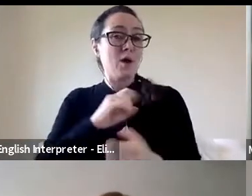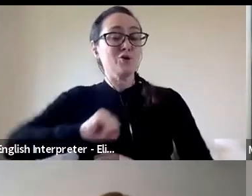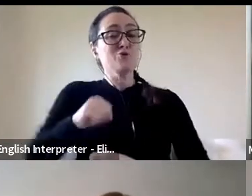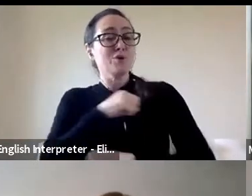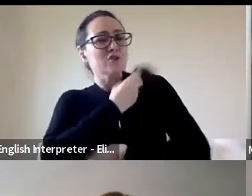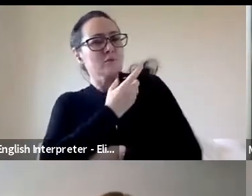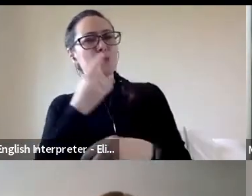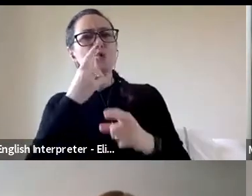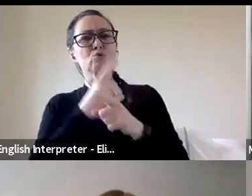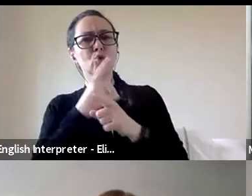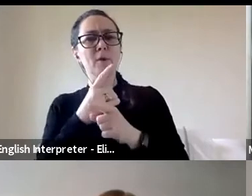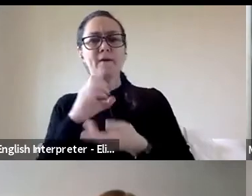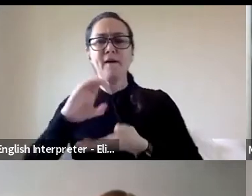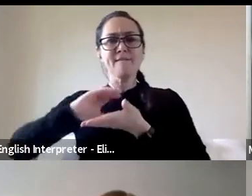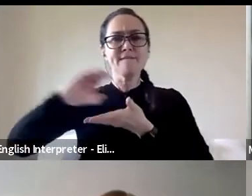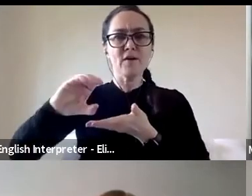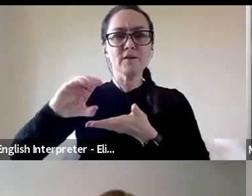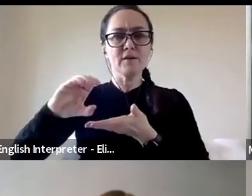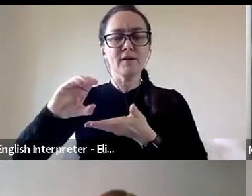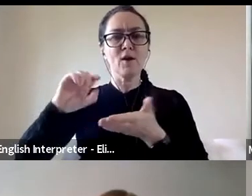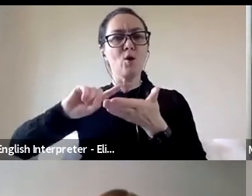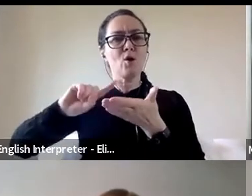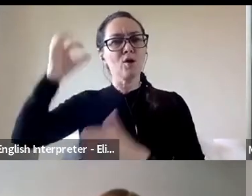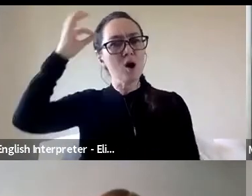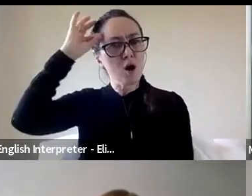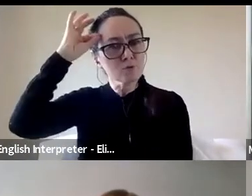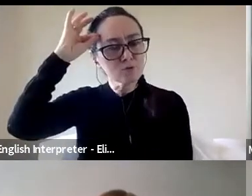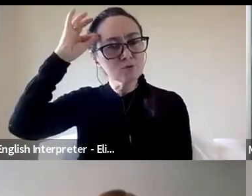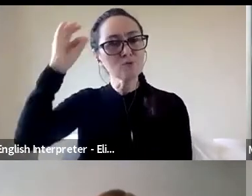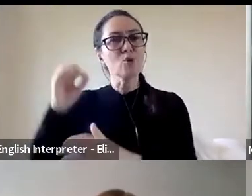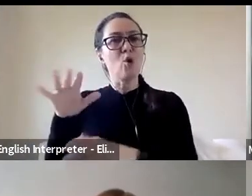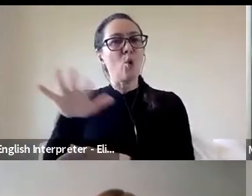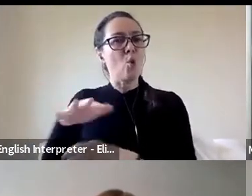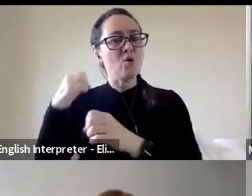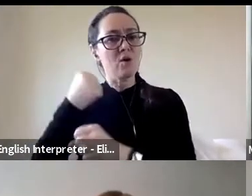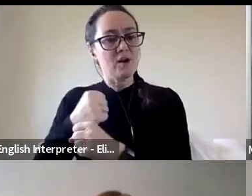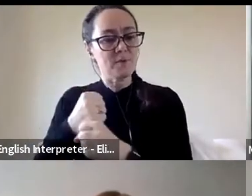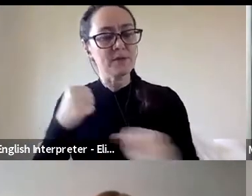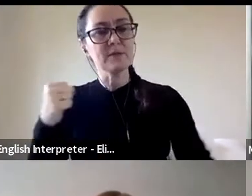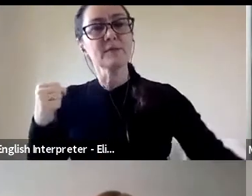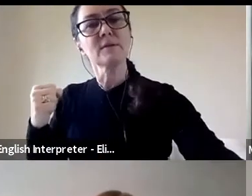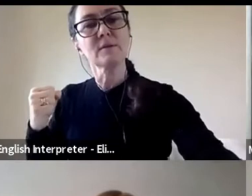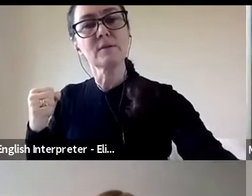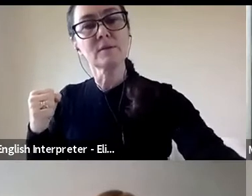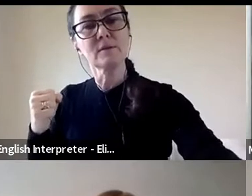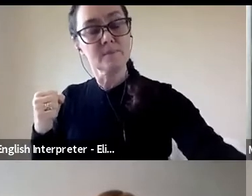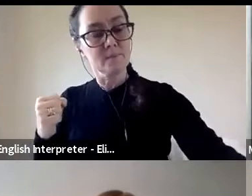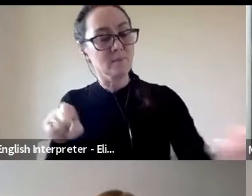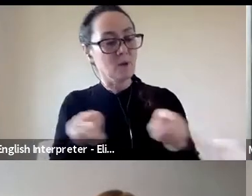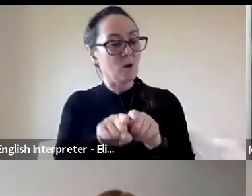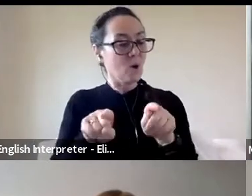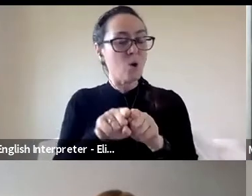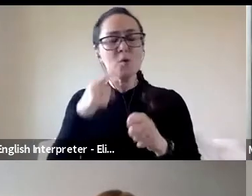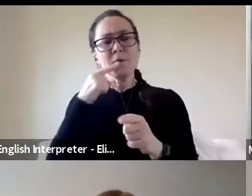but also for the third sector. One of the things that I've been quite consistent on is sustainable funding